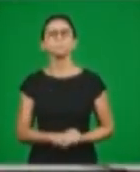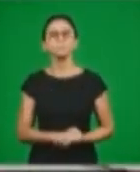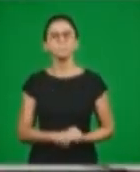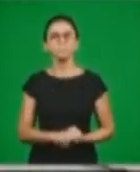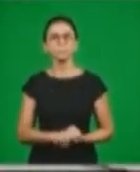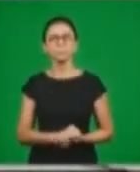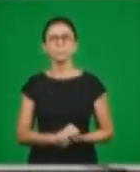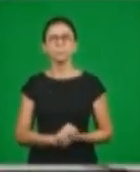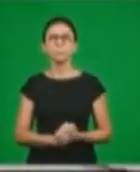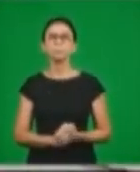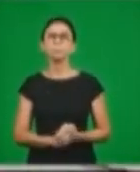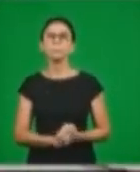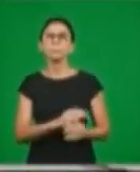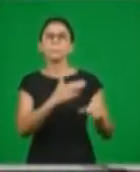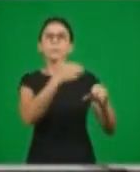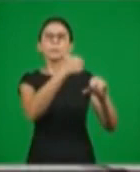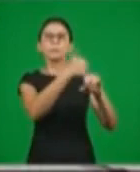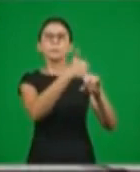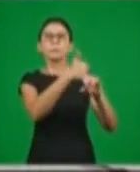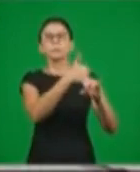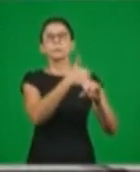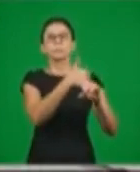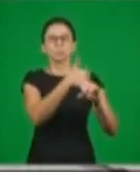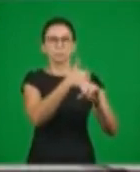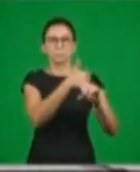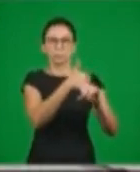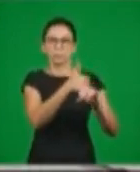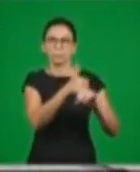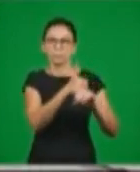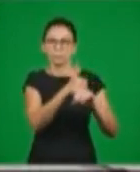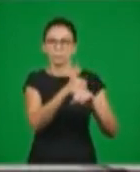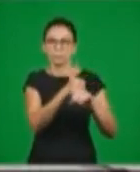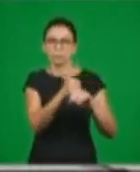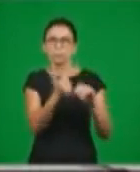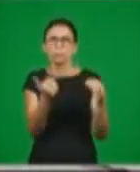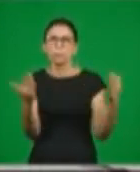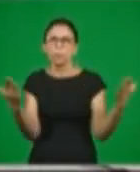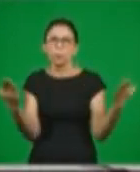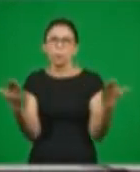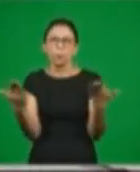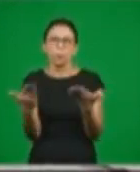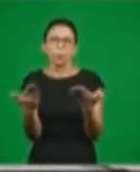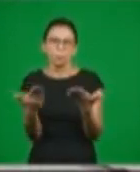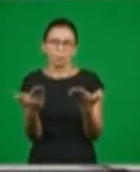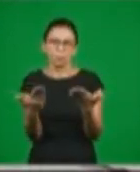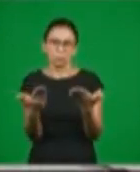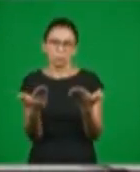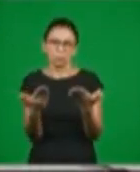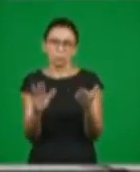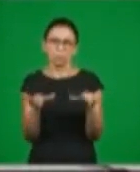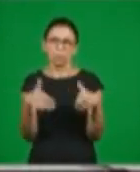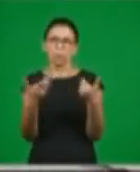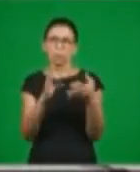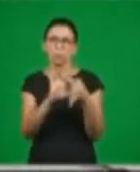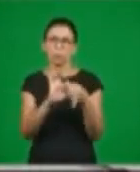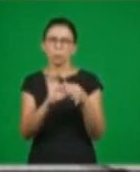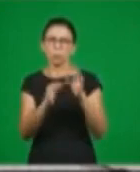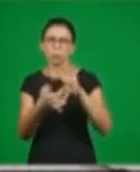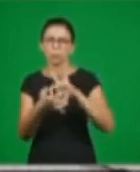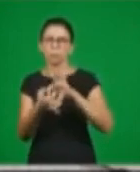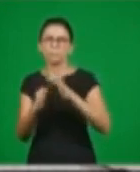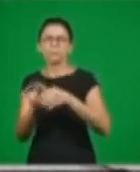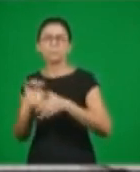So what is in the concept of Christianity that we're living through in this text? It is right here in verse